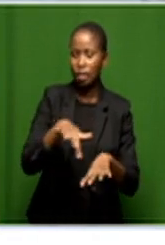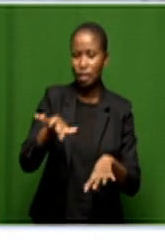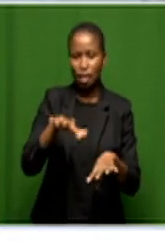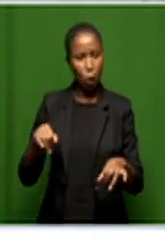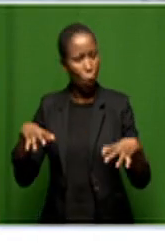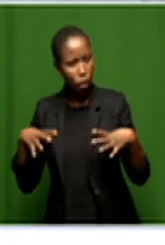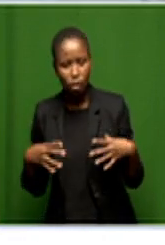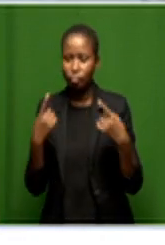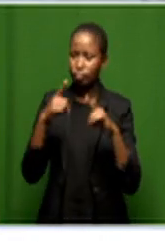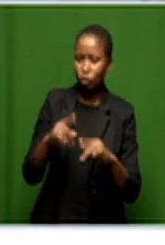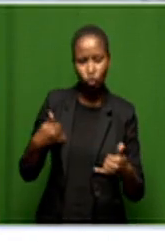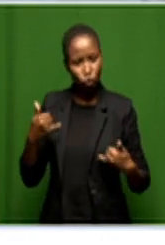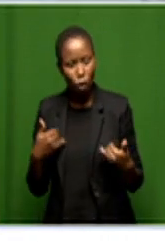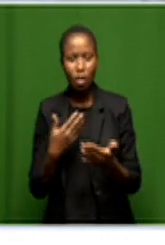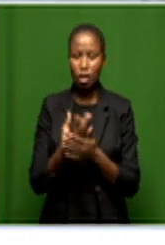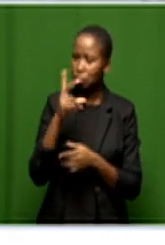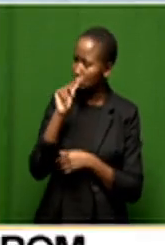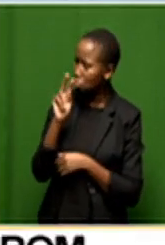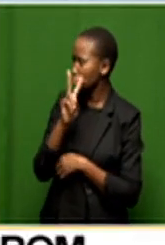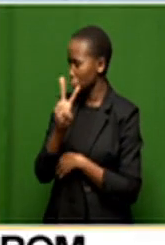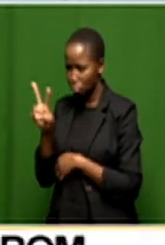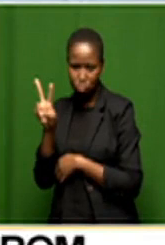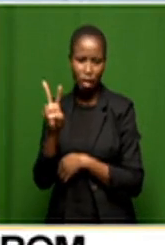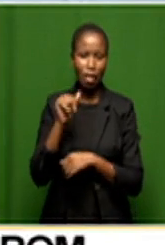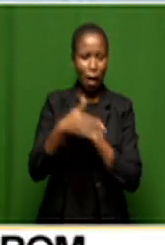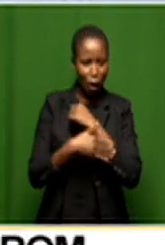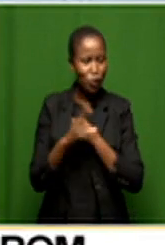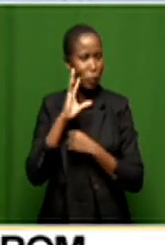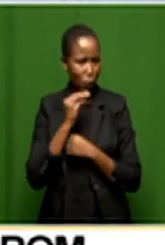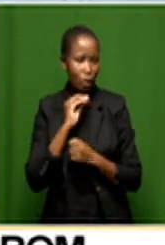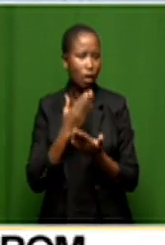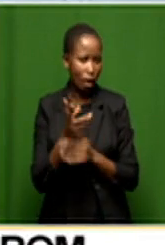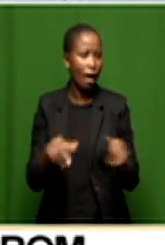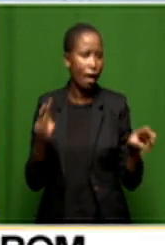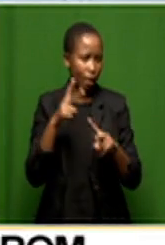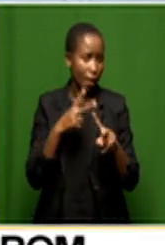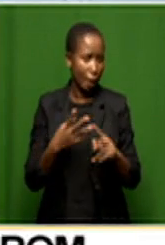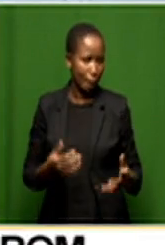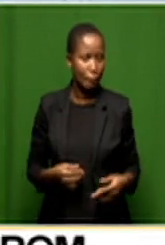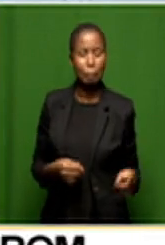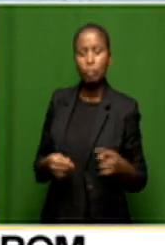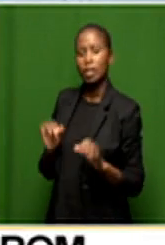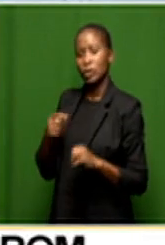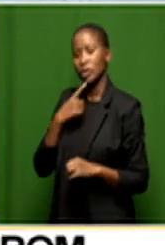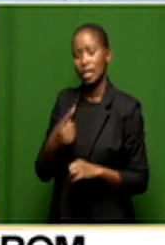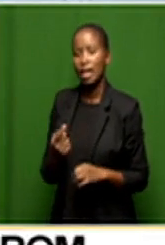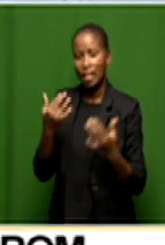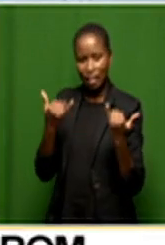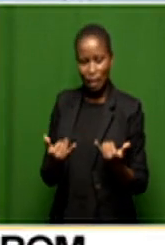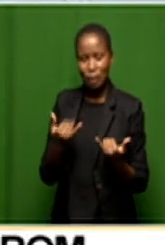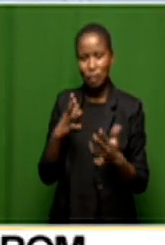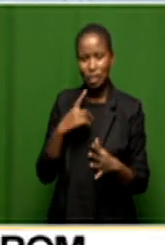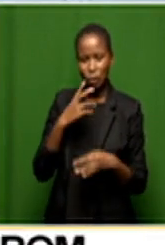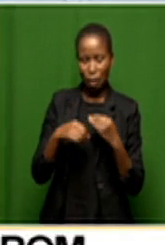and discover your love for the country again. So, as you say, at this point, obviously, a great emphasis